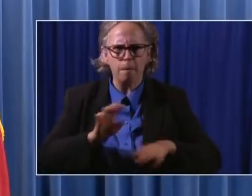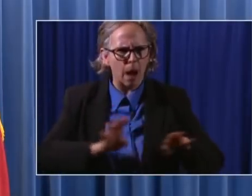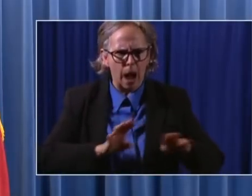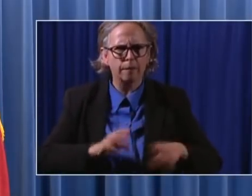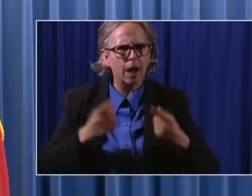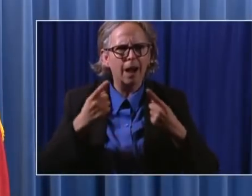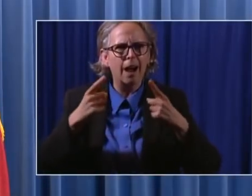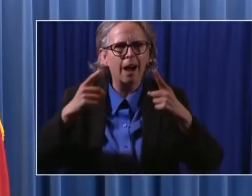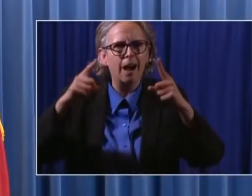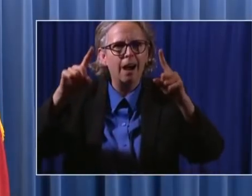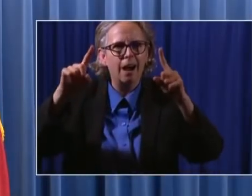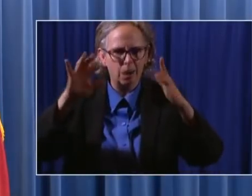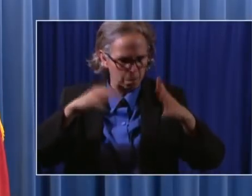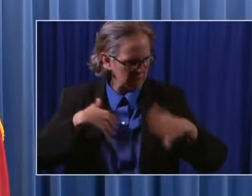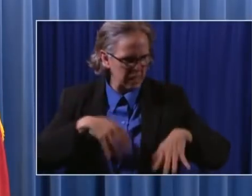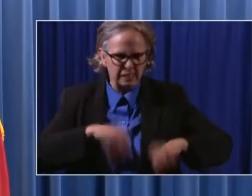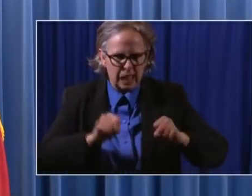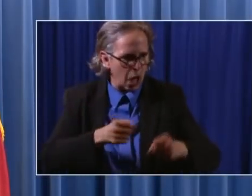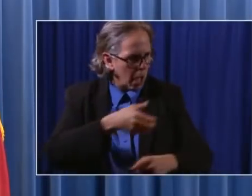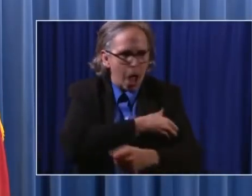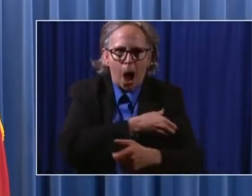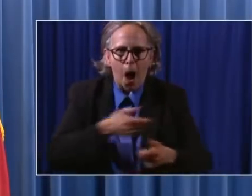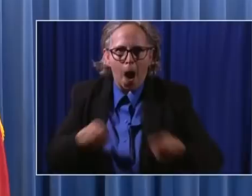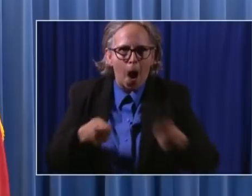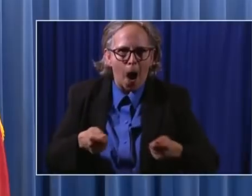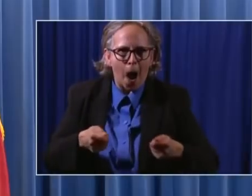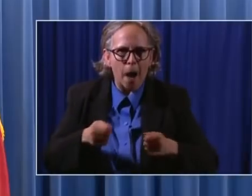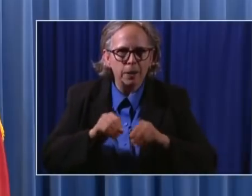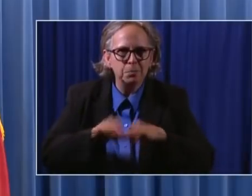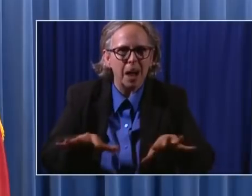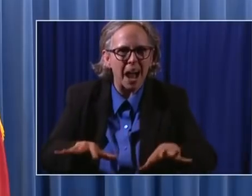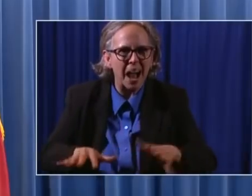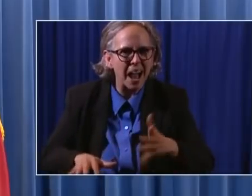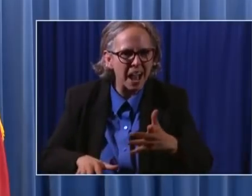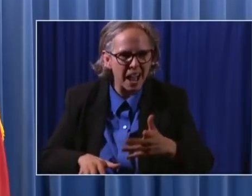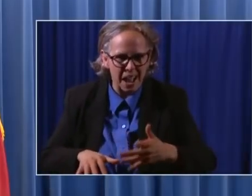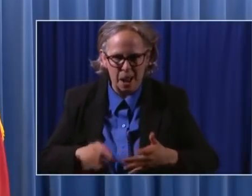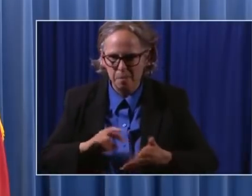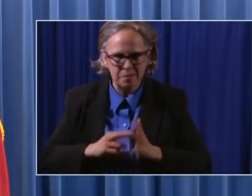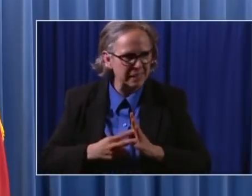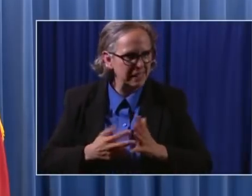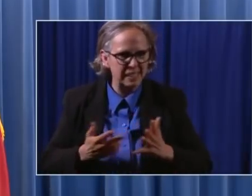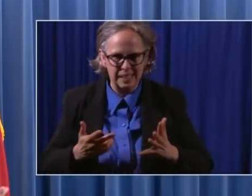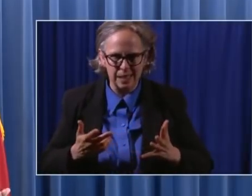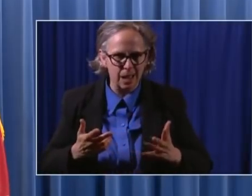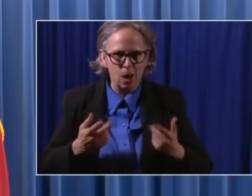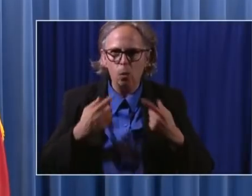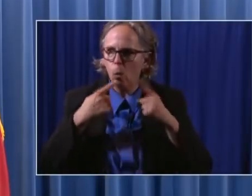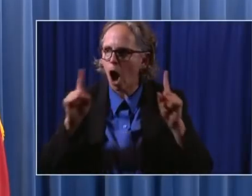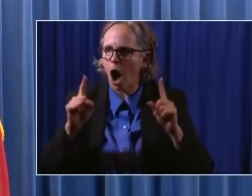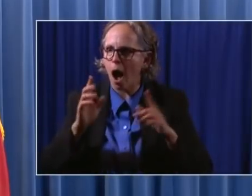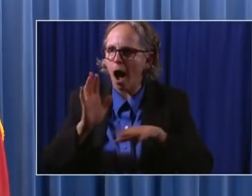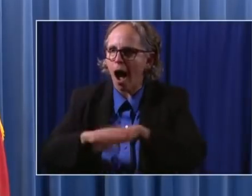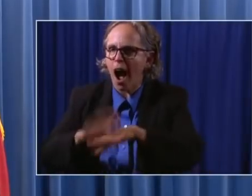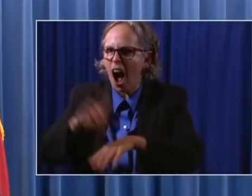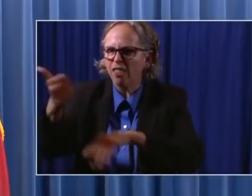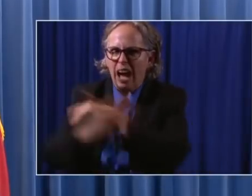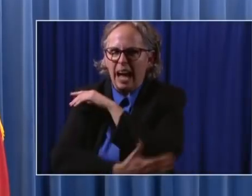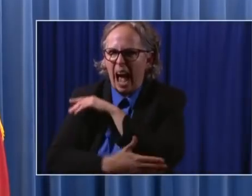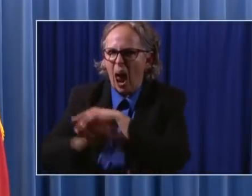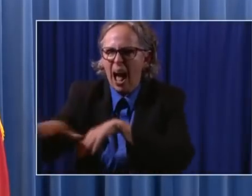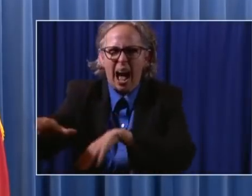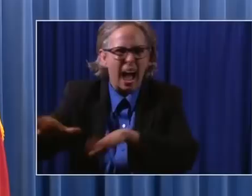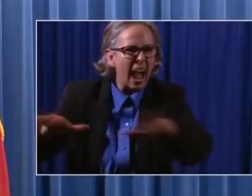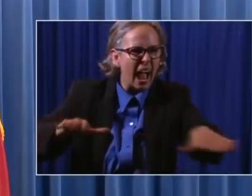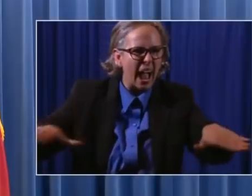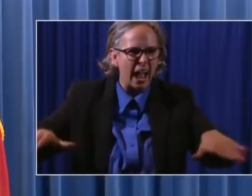down. That tells you something. And tells you something if you're in Scioto County and you say, I didn't know that. I didn't know